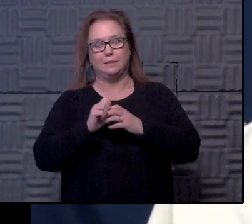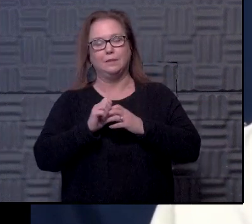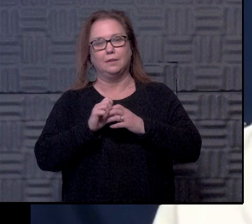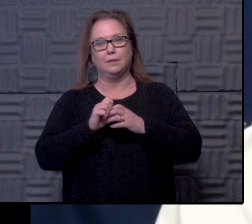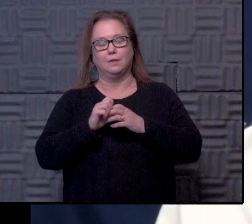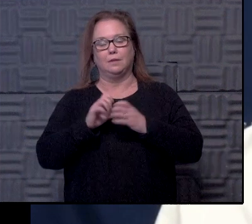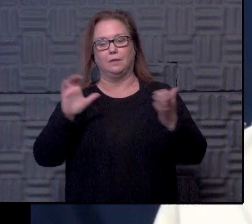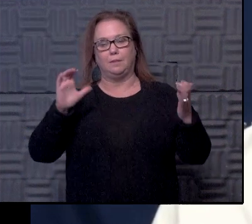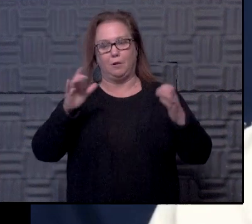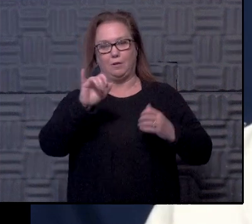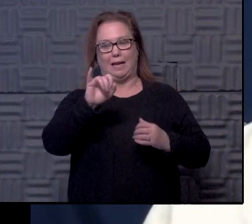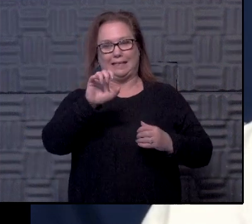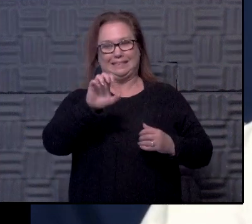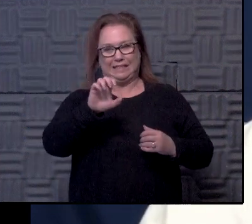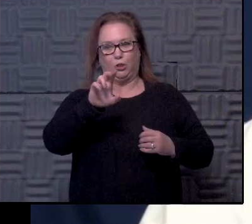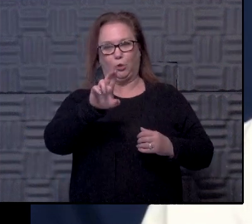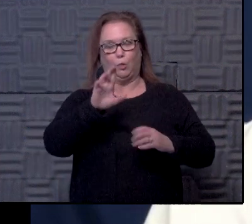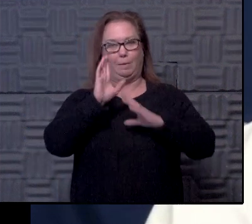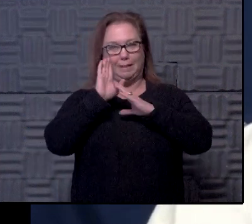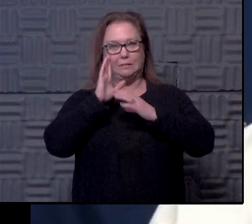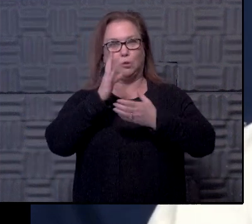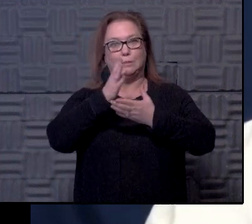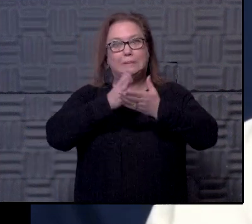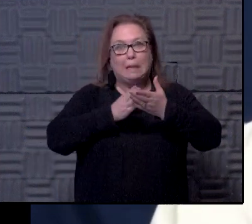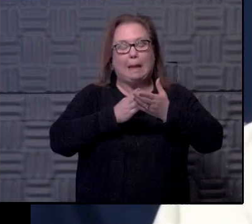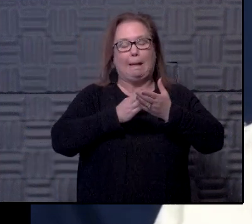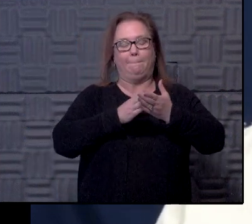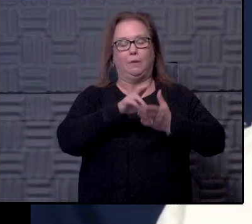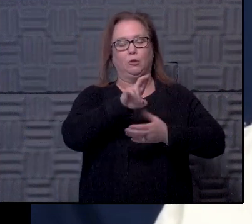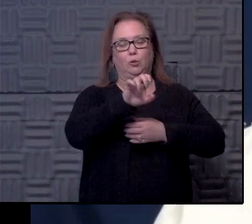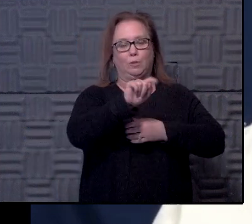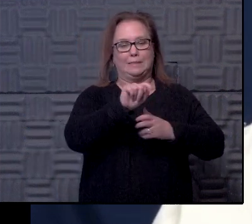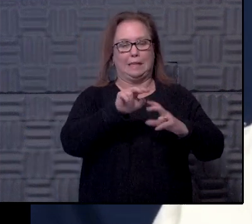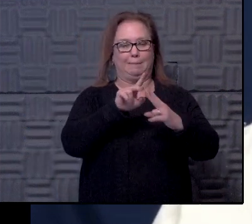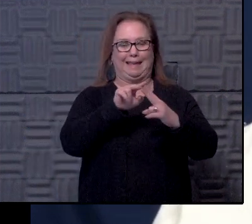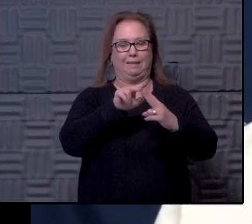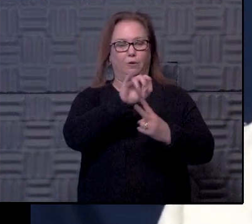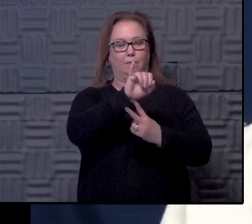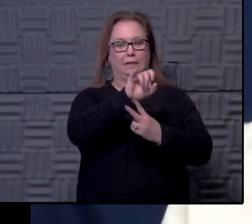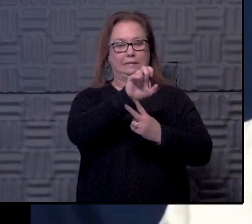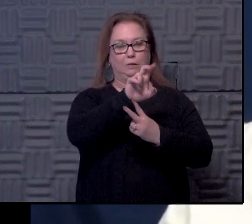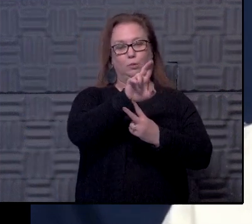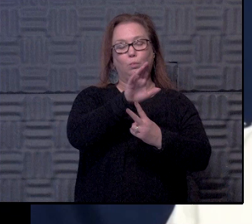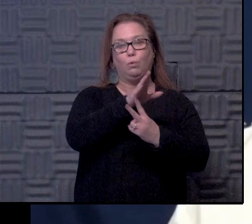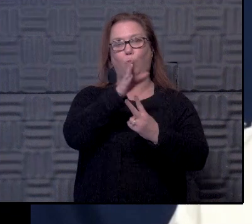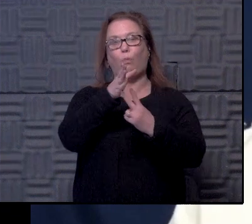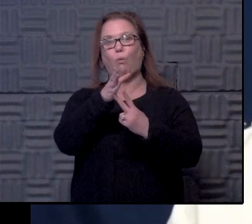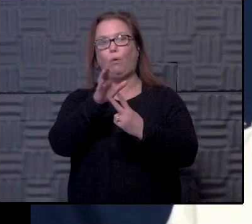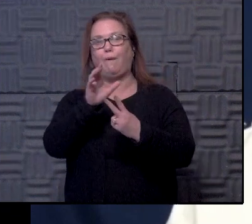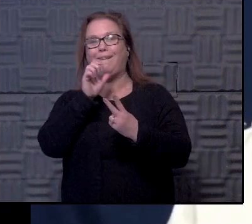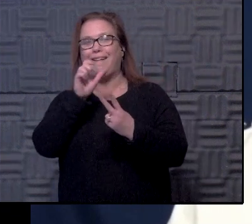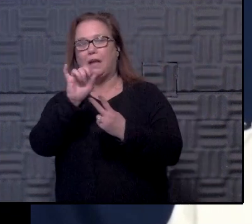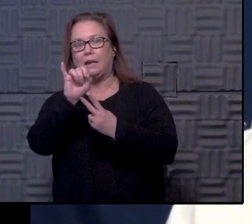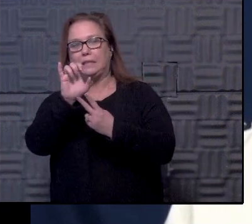days than we did ICU beds. And so some of our units that can be either an ICU or a non-ICU unit,